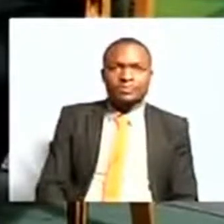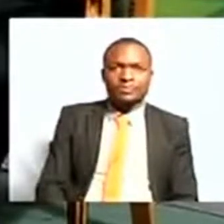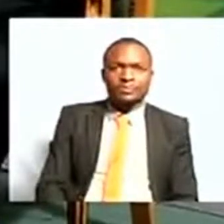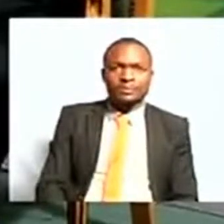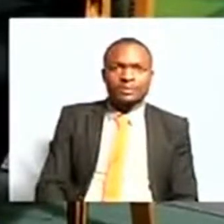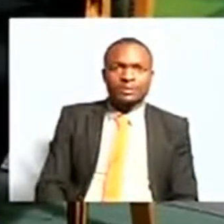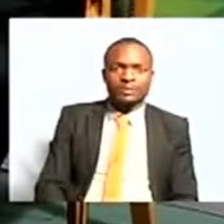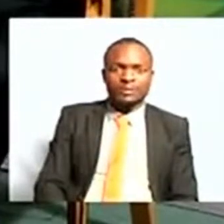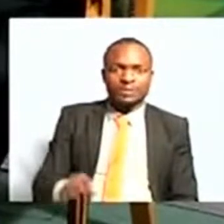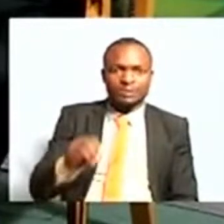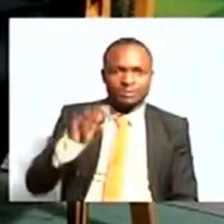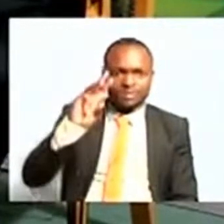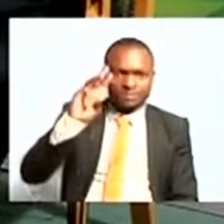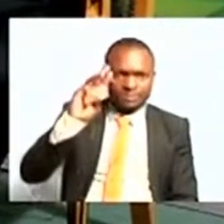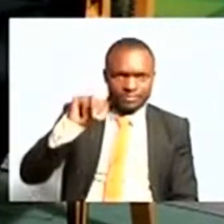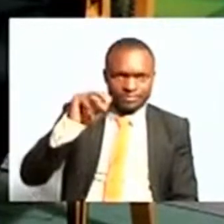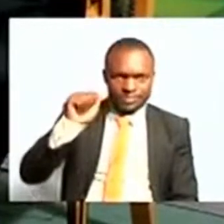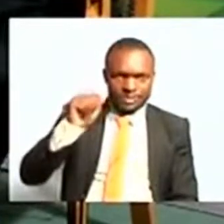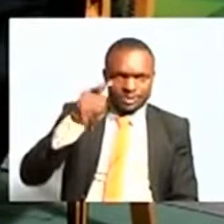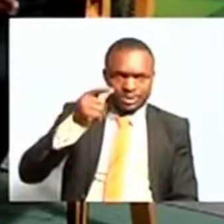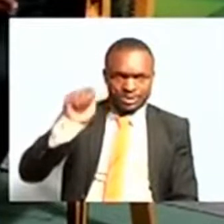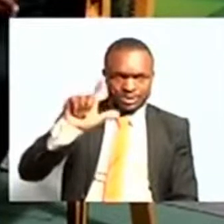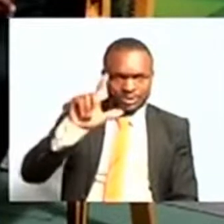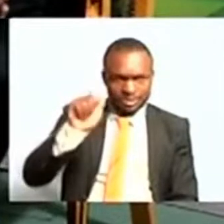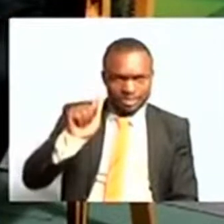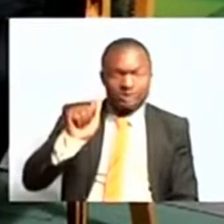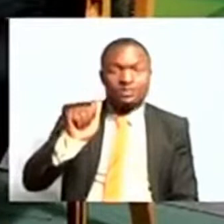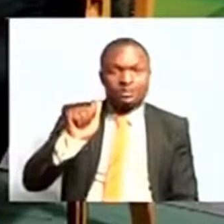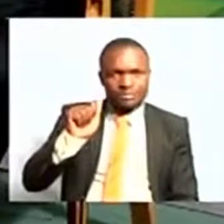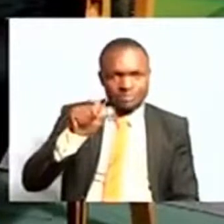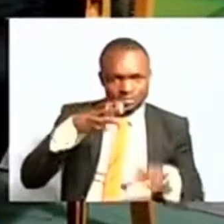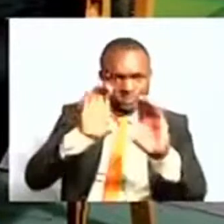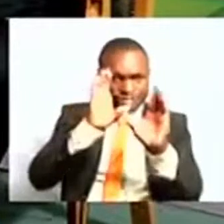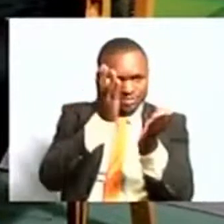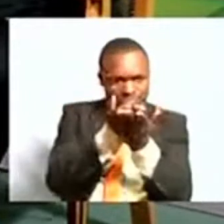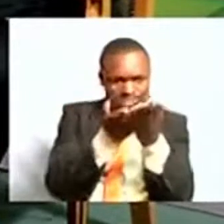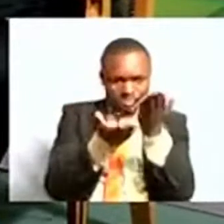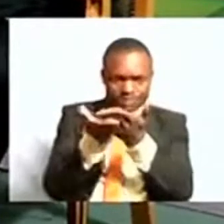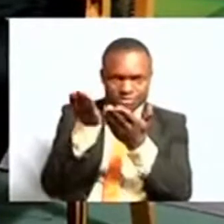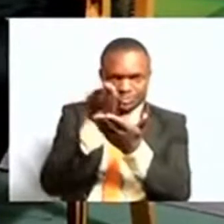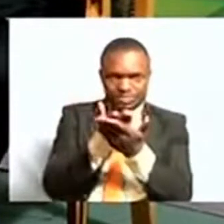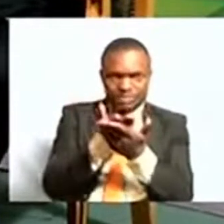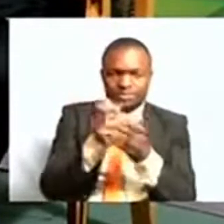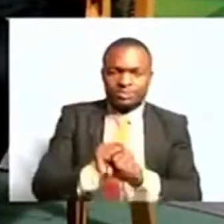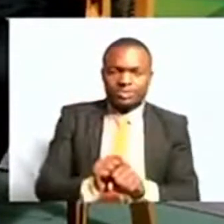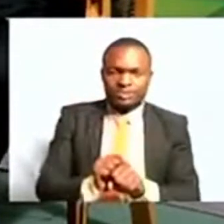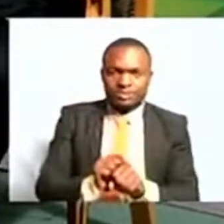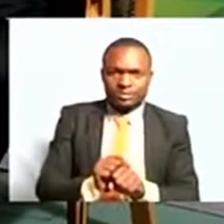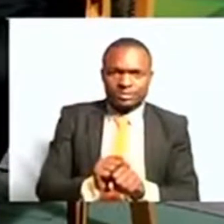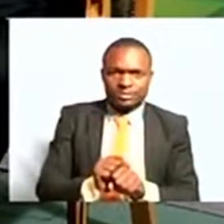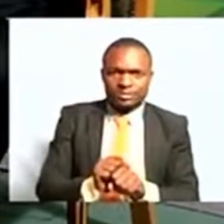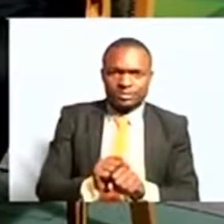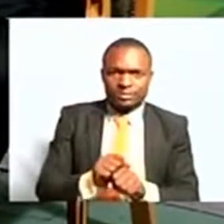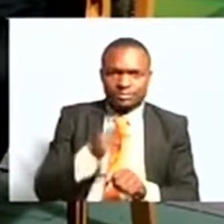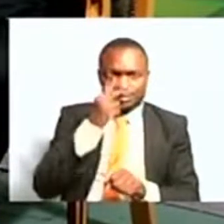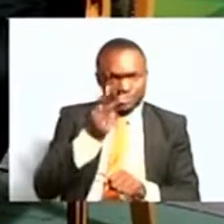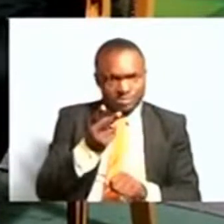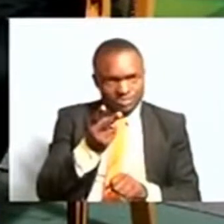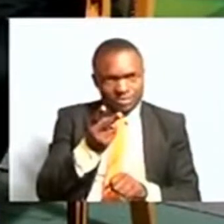Rabo Magawa, Lundazi, Eastern Province. Okay, please go ahead with your contribution, sir. Okay, sir, sometimes you see